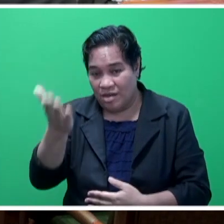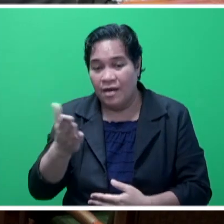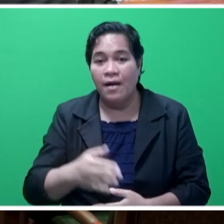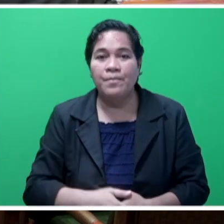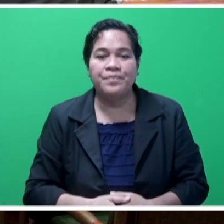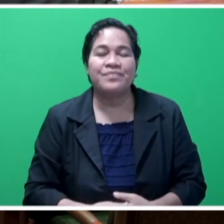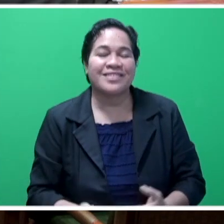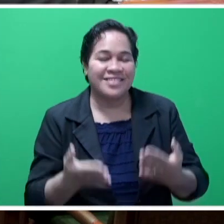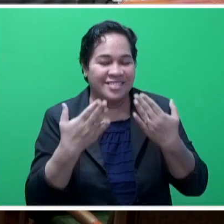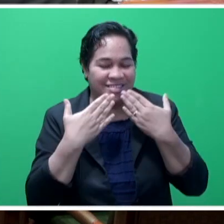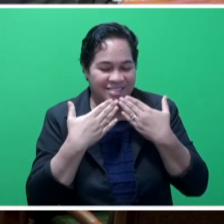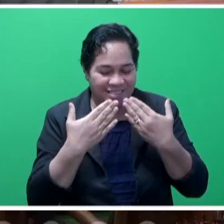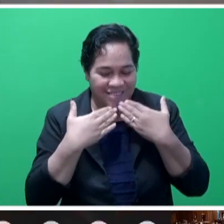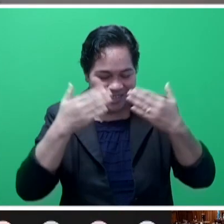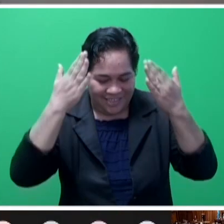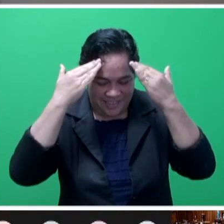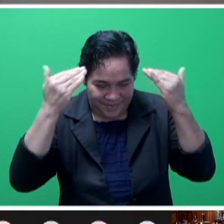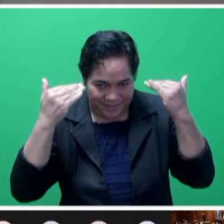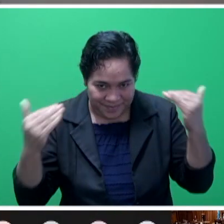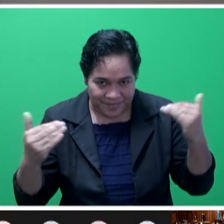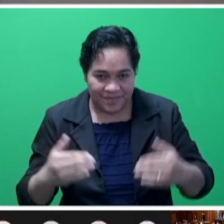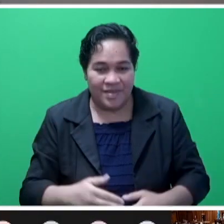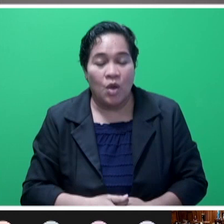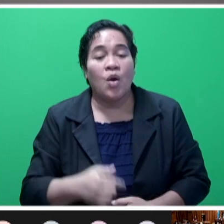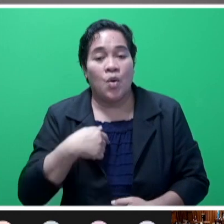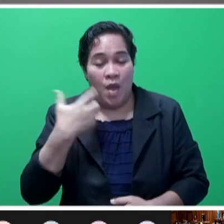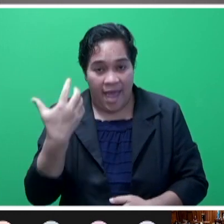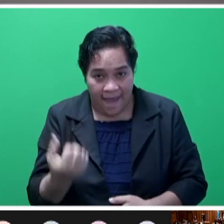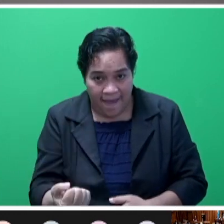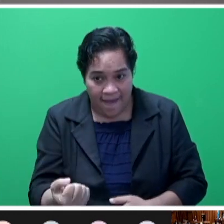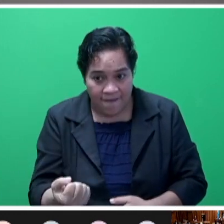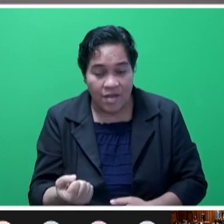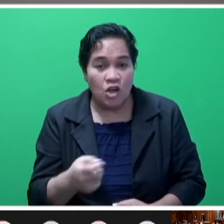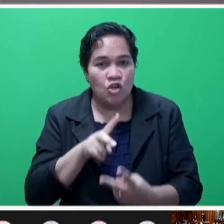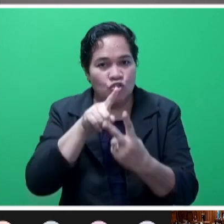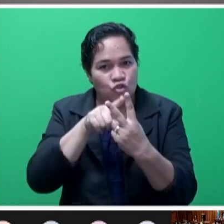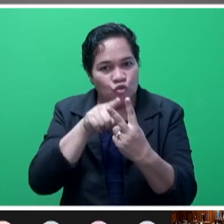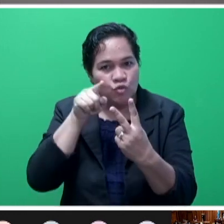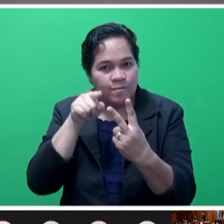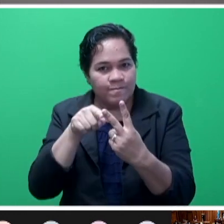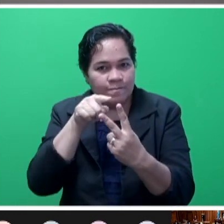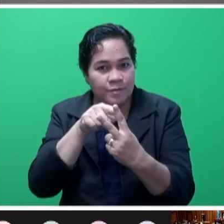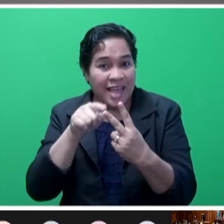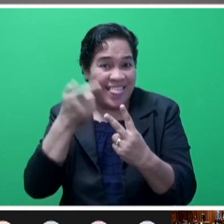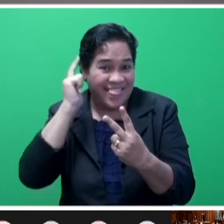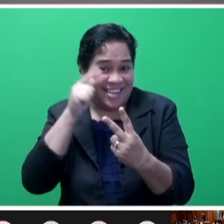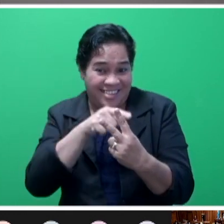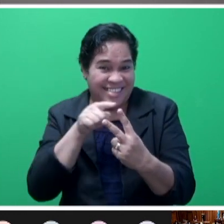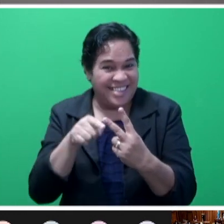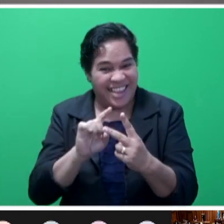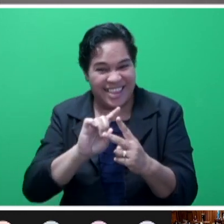Thank you, Mr. Speaker. Mr. Speaker, sir, we have two categories of teachers who look after the